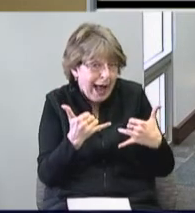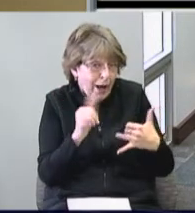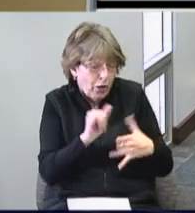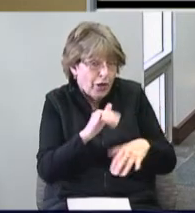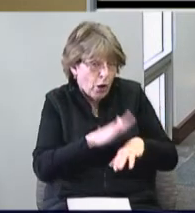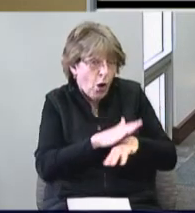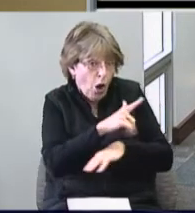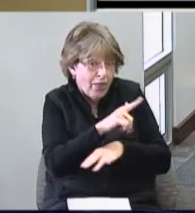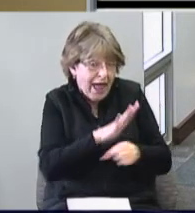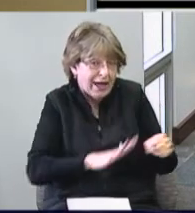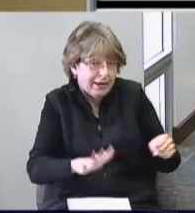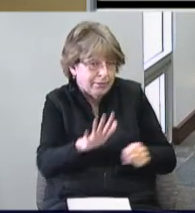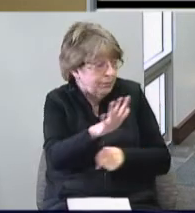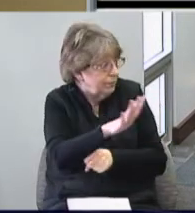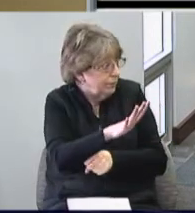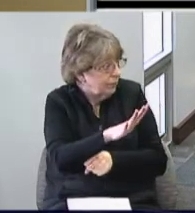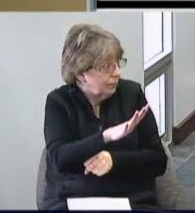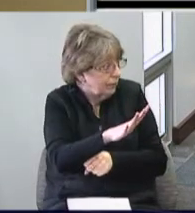that